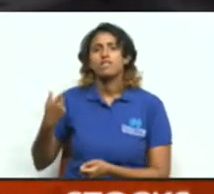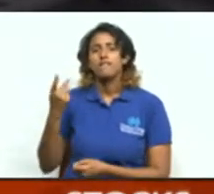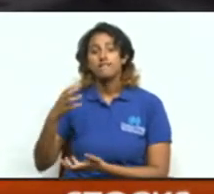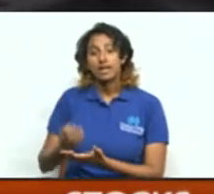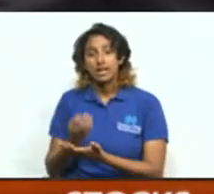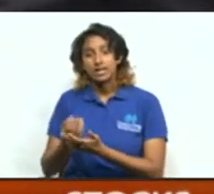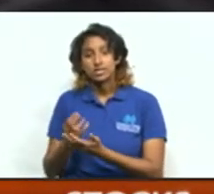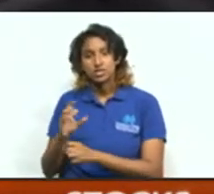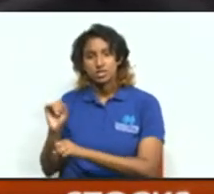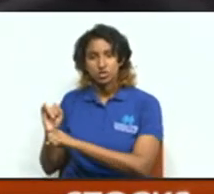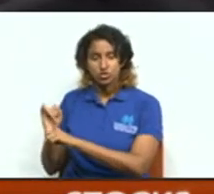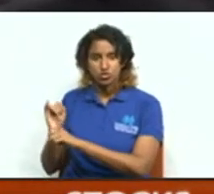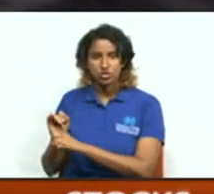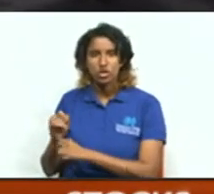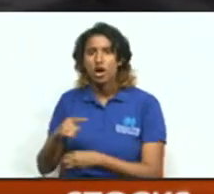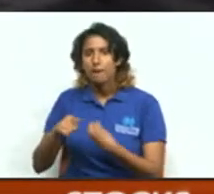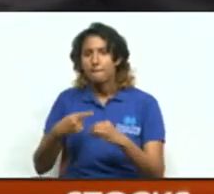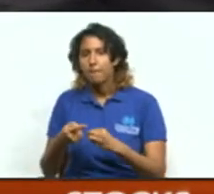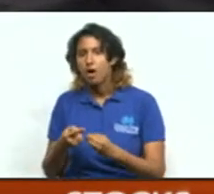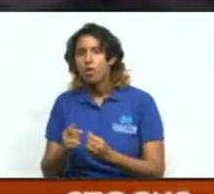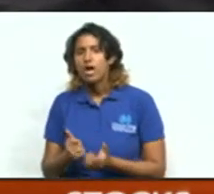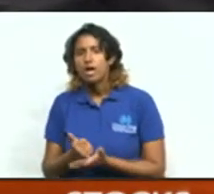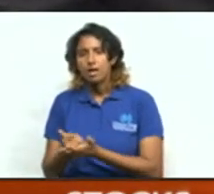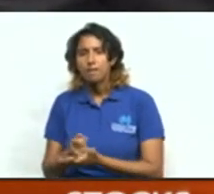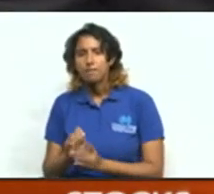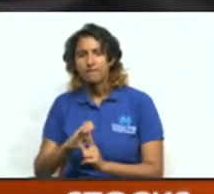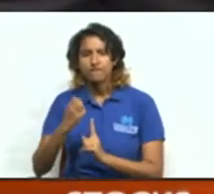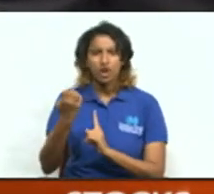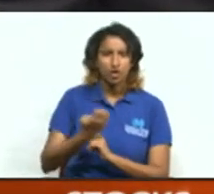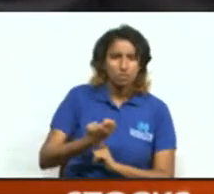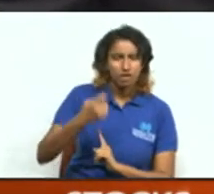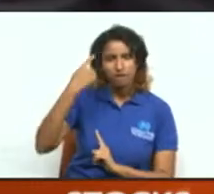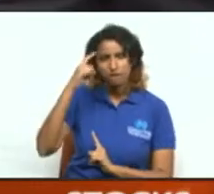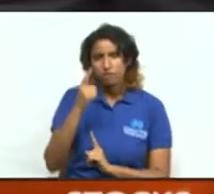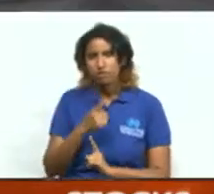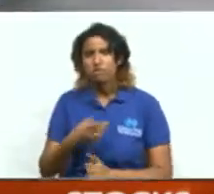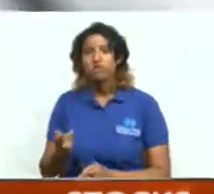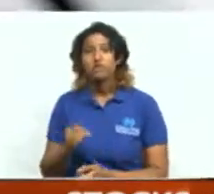non-profit organizations. Andrea Perez-Dobas has more in tonight's Business Watch.